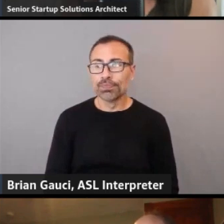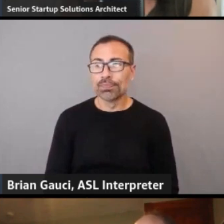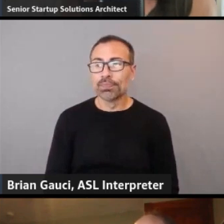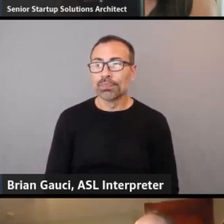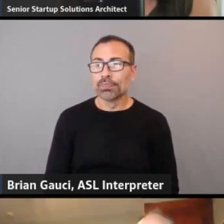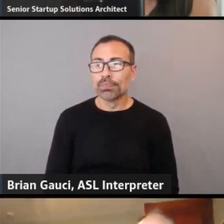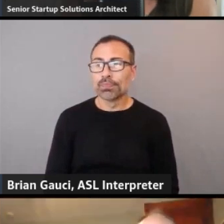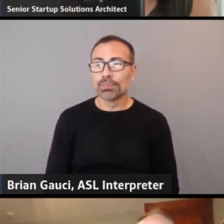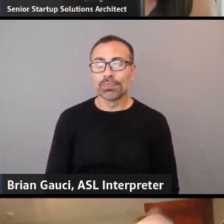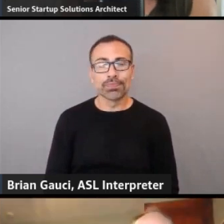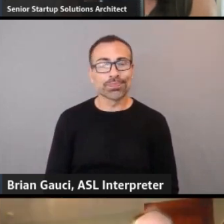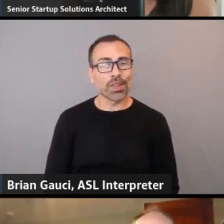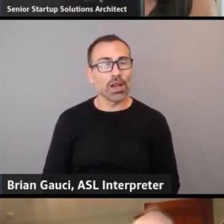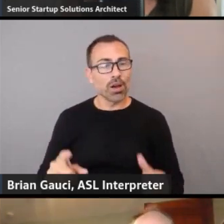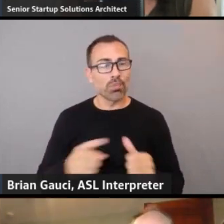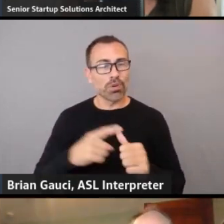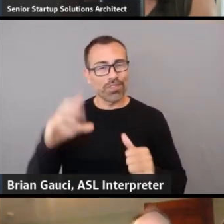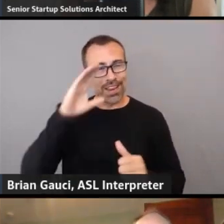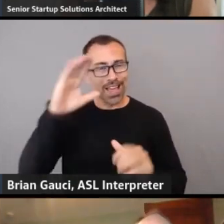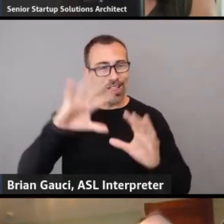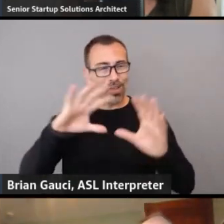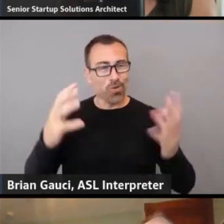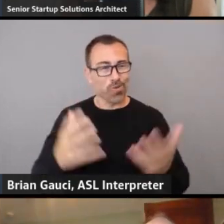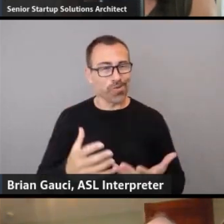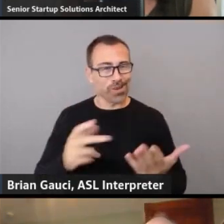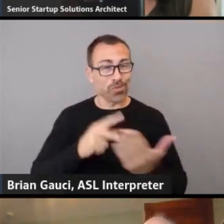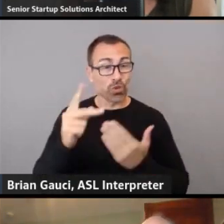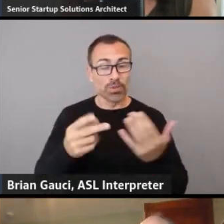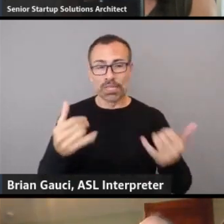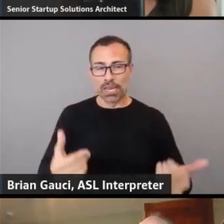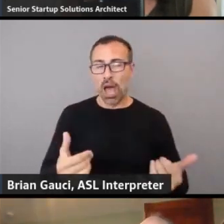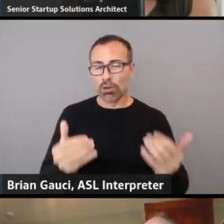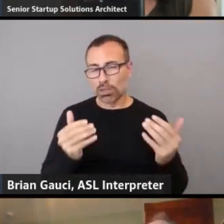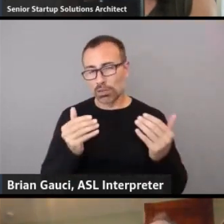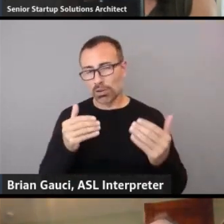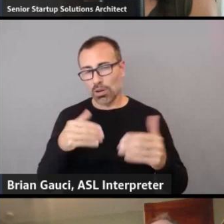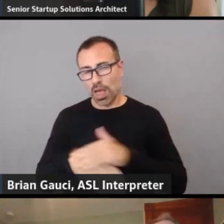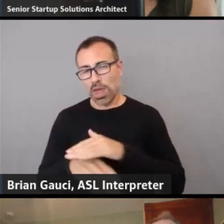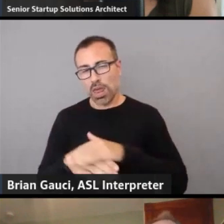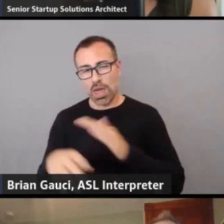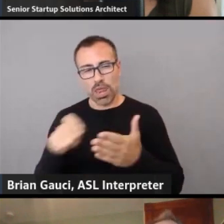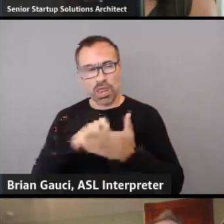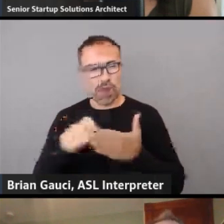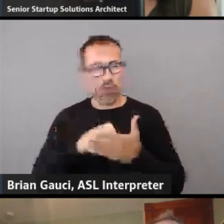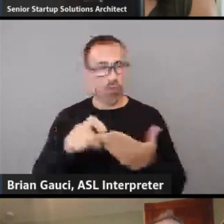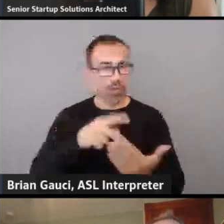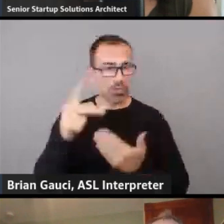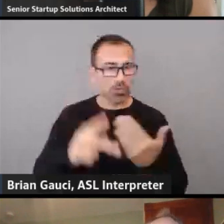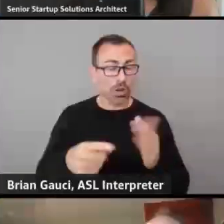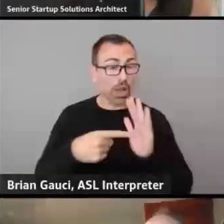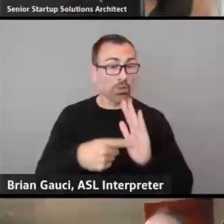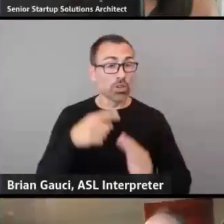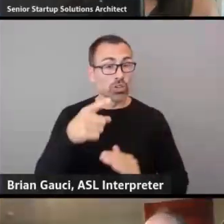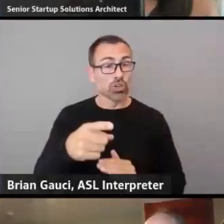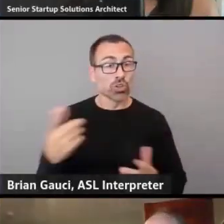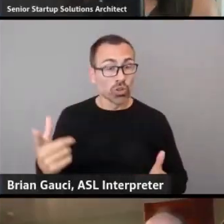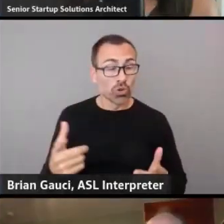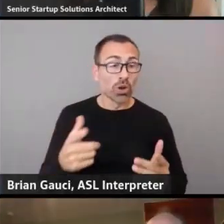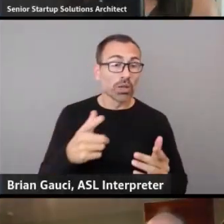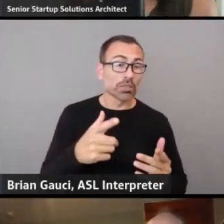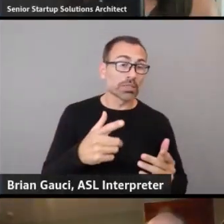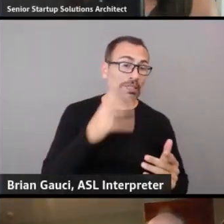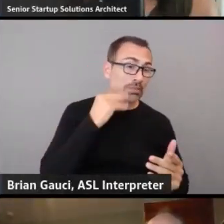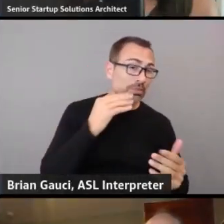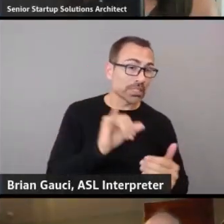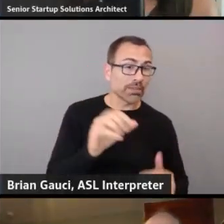A perfect hello world program. So let's go write this program. I want to show you what the experience is like for an ABAP programmer, and I'll trust